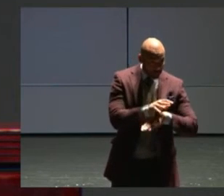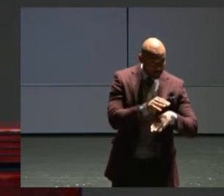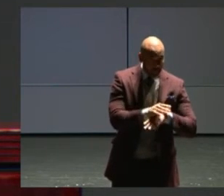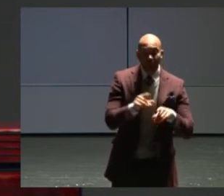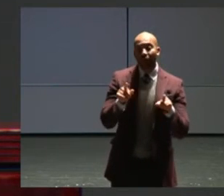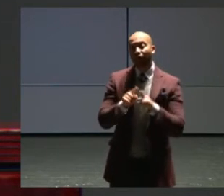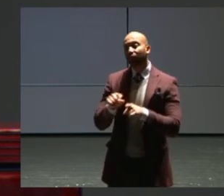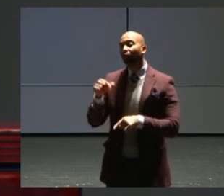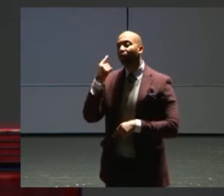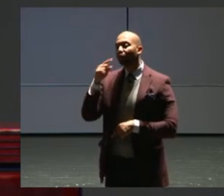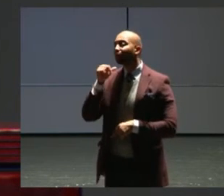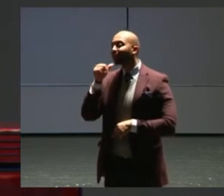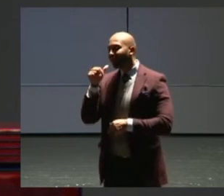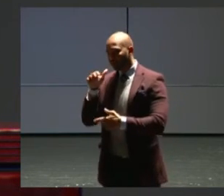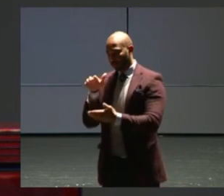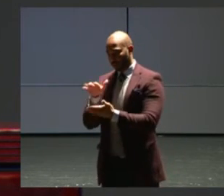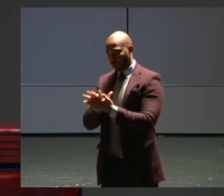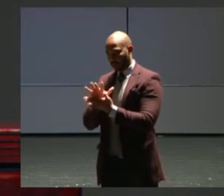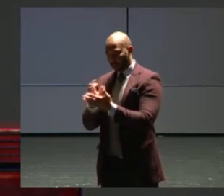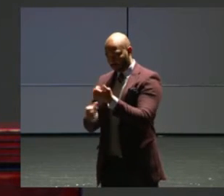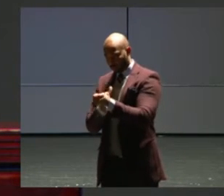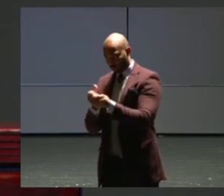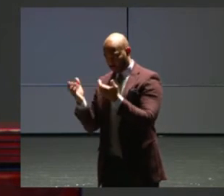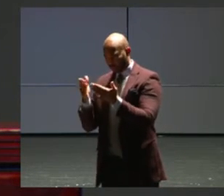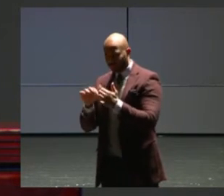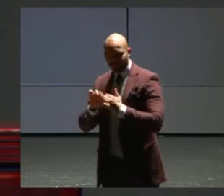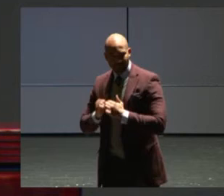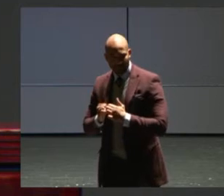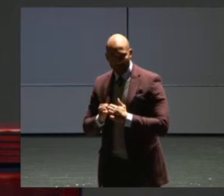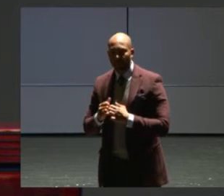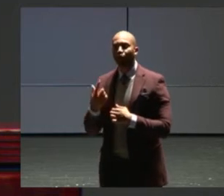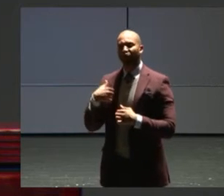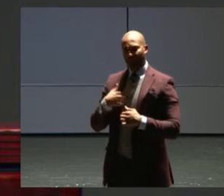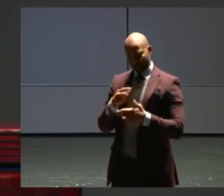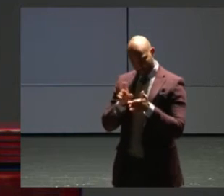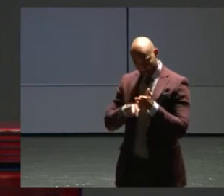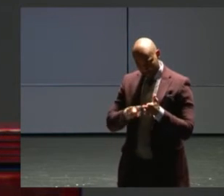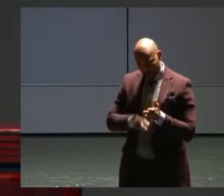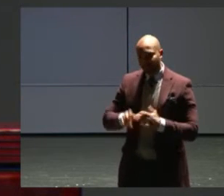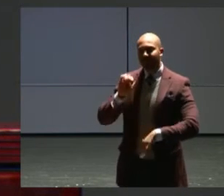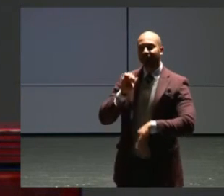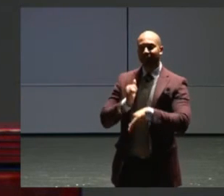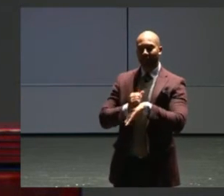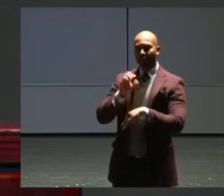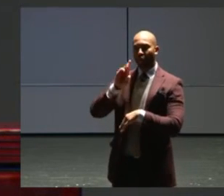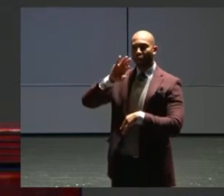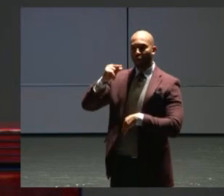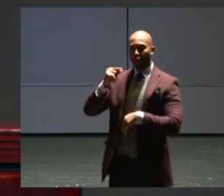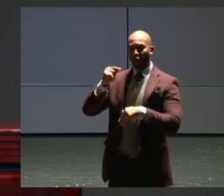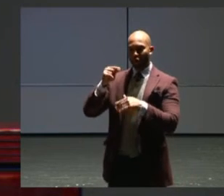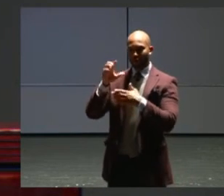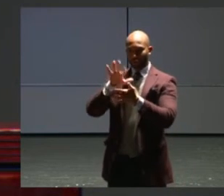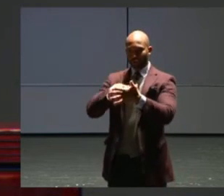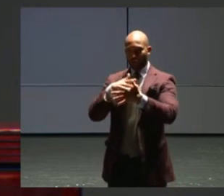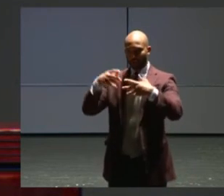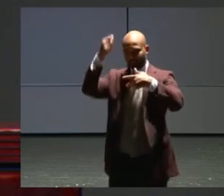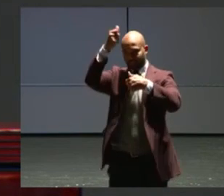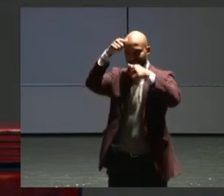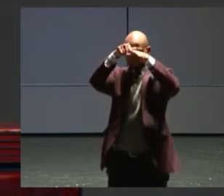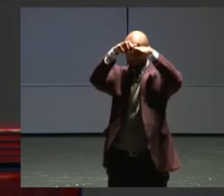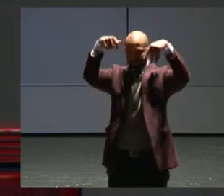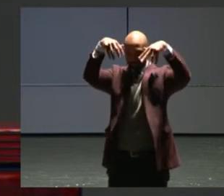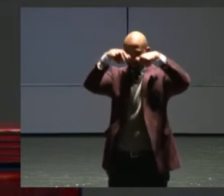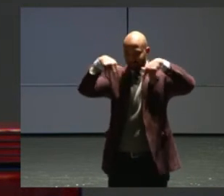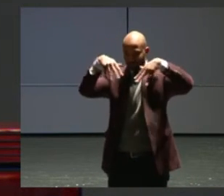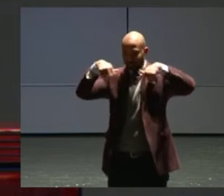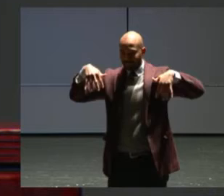as the non-academic support services. We've been finalizing an organization chart. There will be staff meetings shortly, and we'll work through the